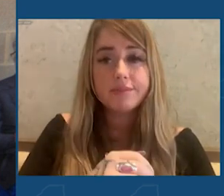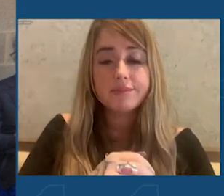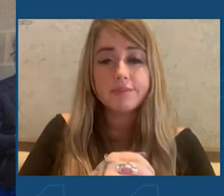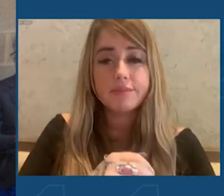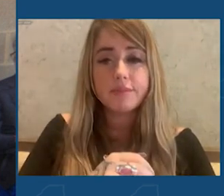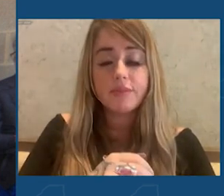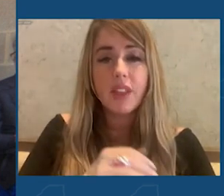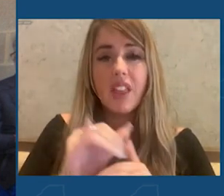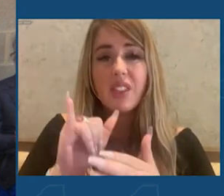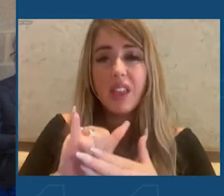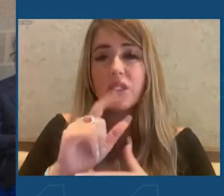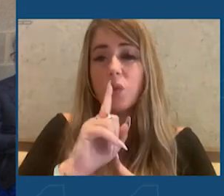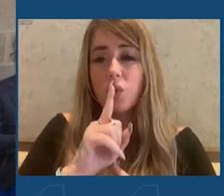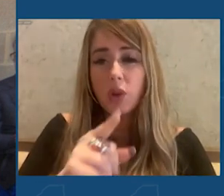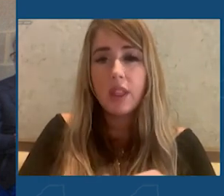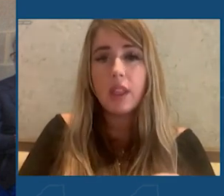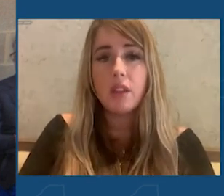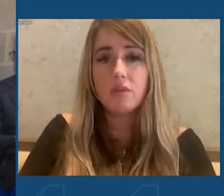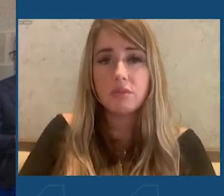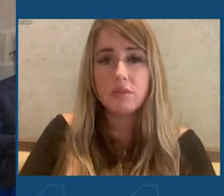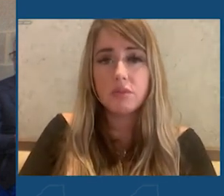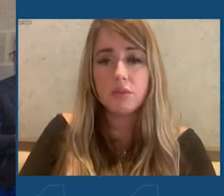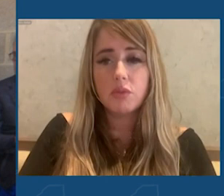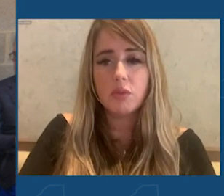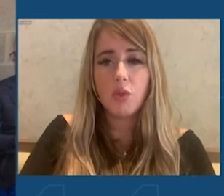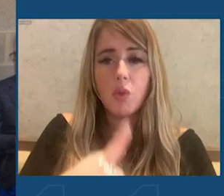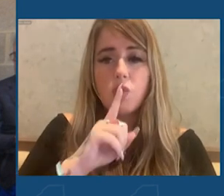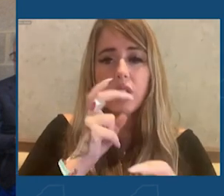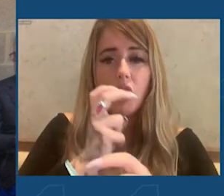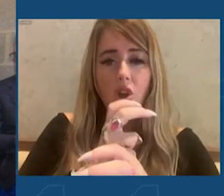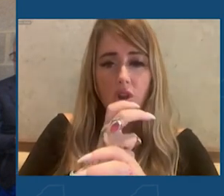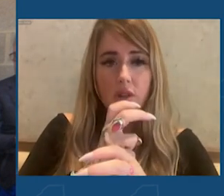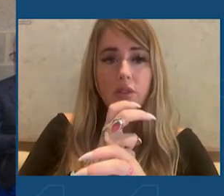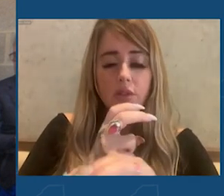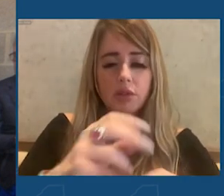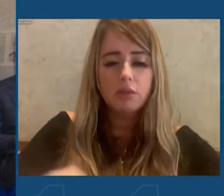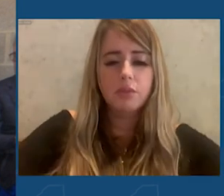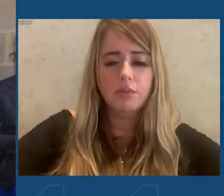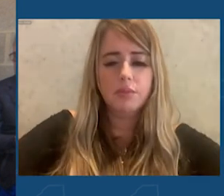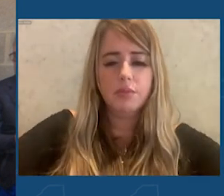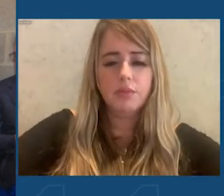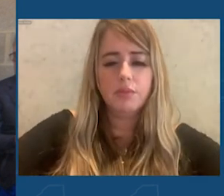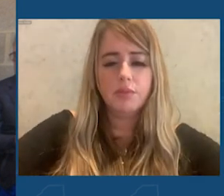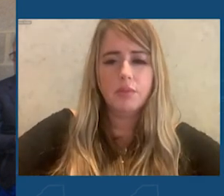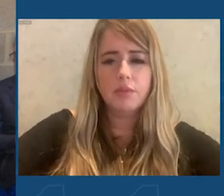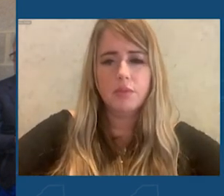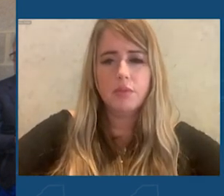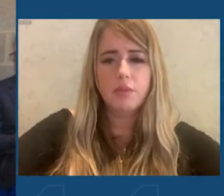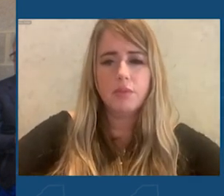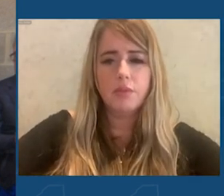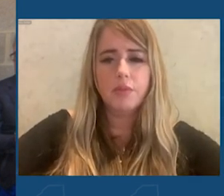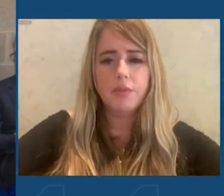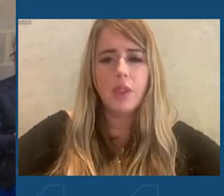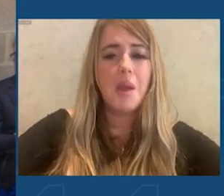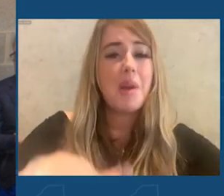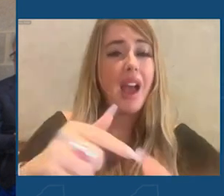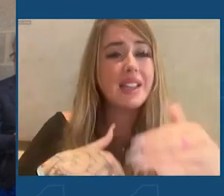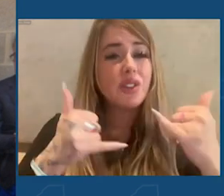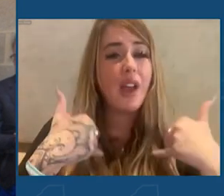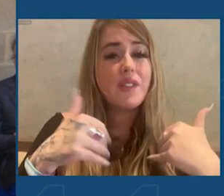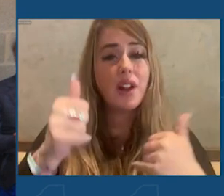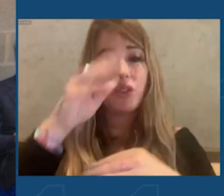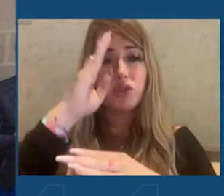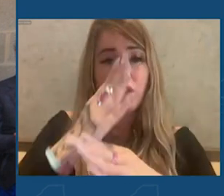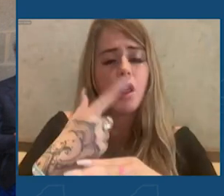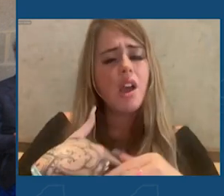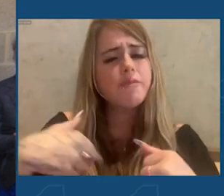that's really hard. The second part that's really hard is I still have another son that's in the military. I put my arm around